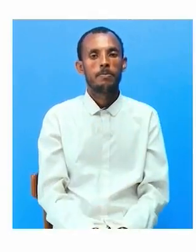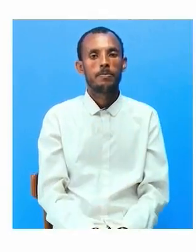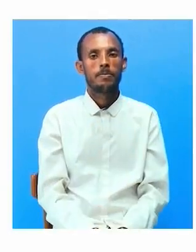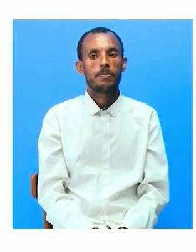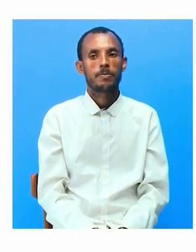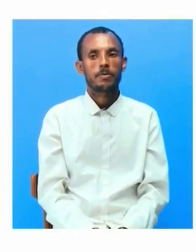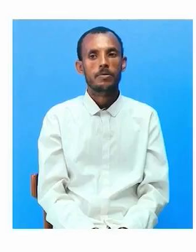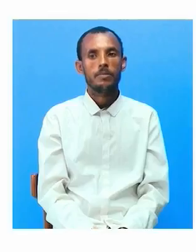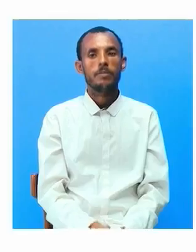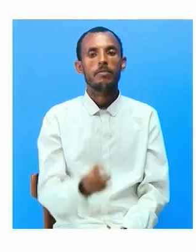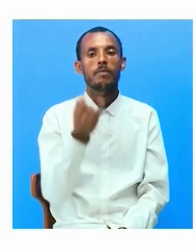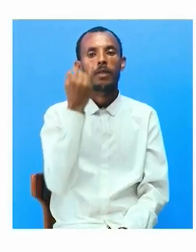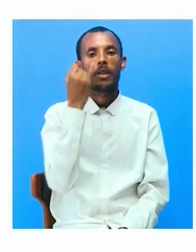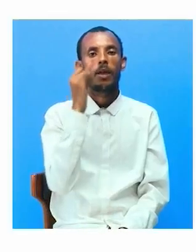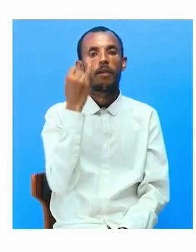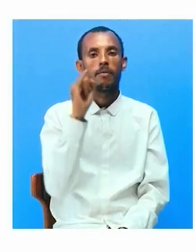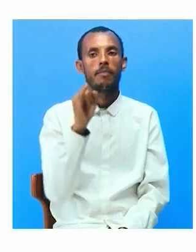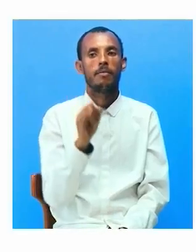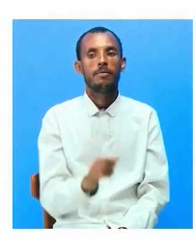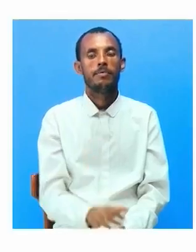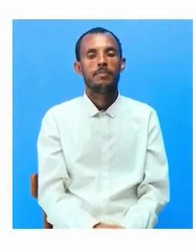positive. If